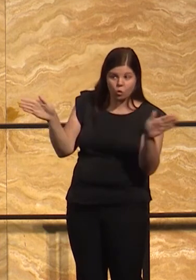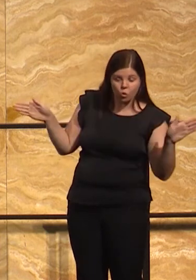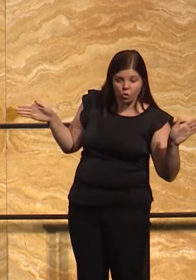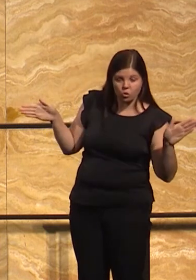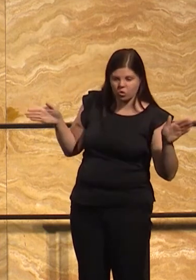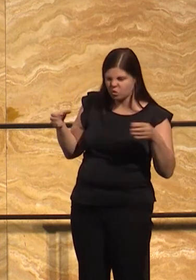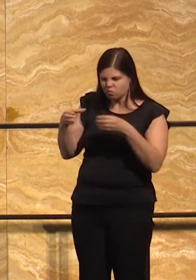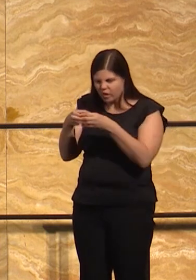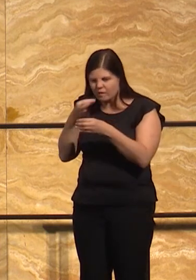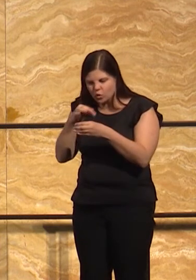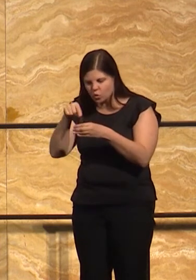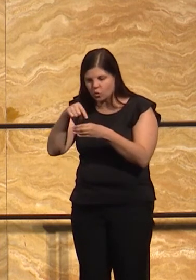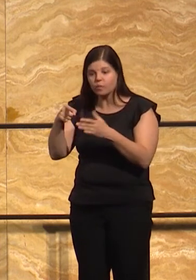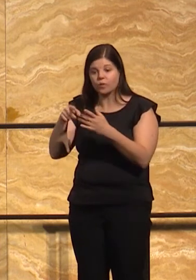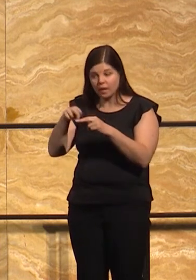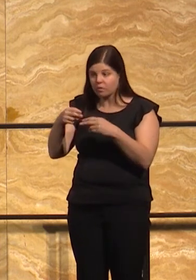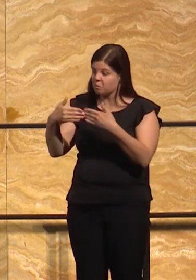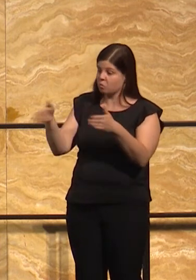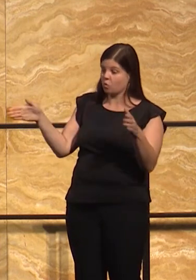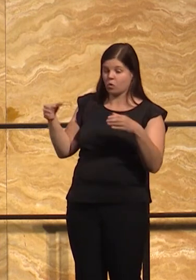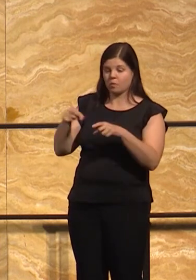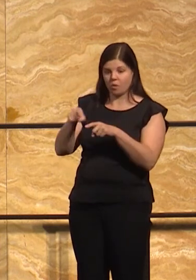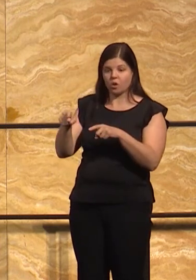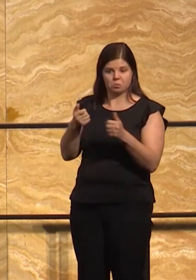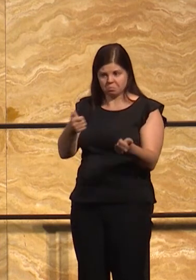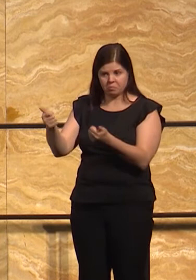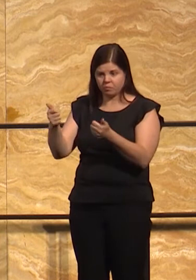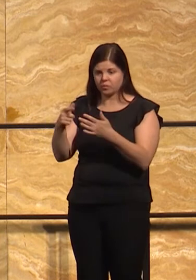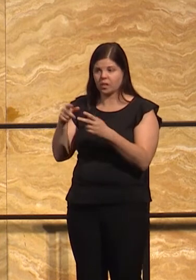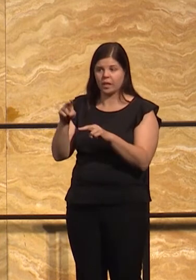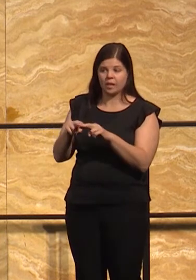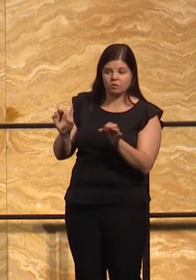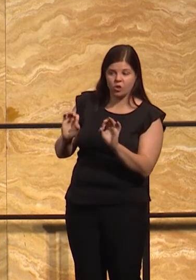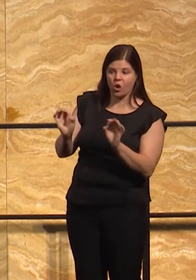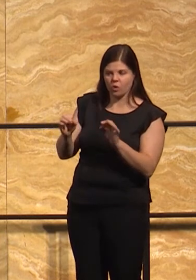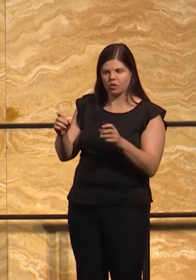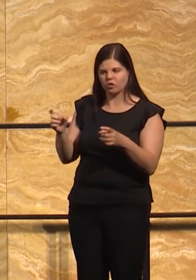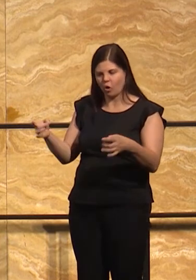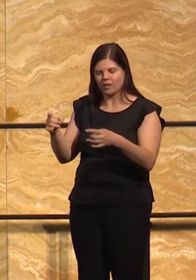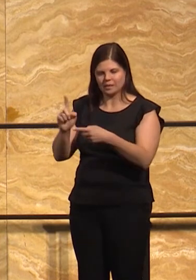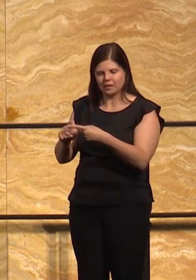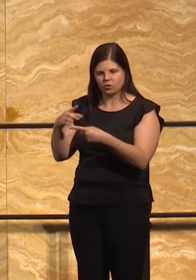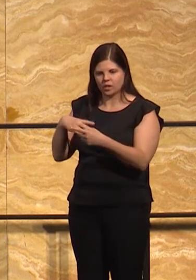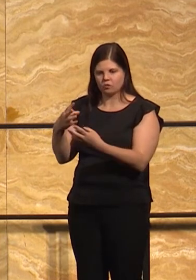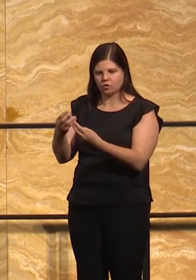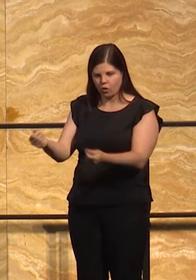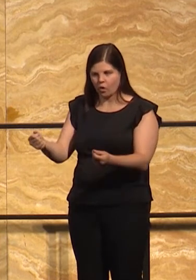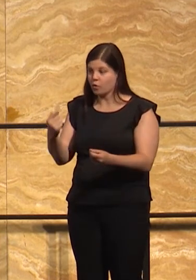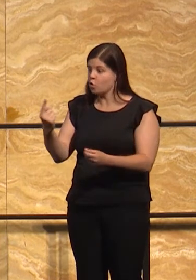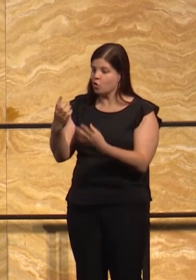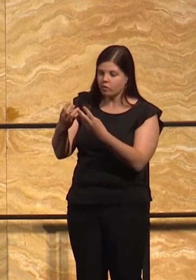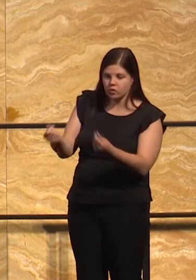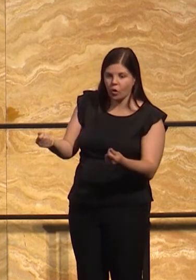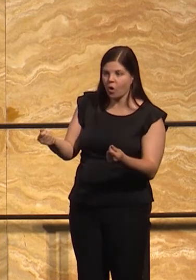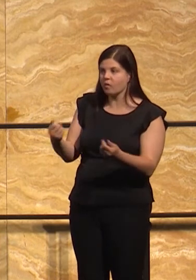it's broad-based, then we're sailing home. If it isn't broad-based, there's still a conflict to be resolved. Who resolves that conflict and how we resolve